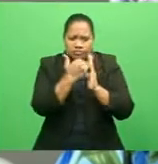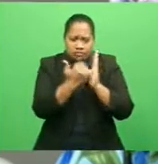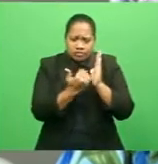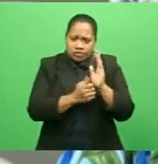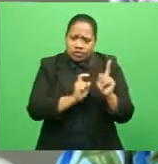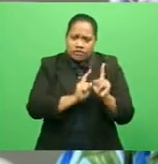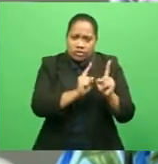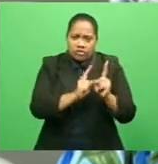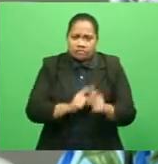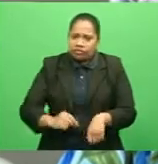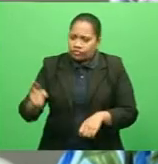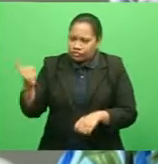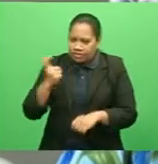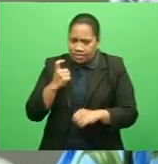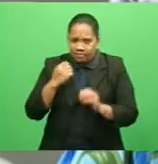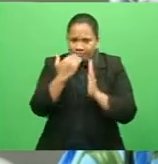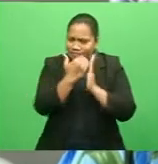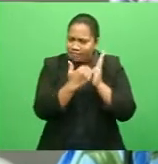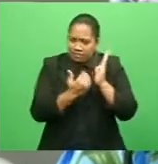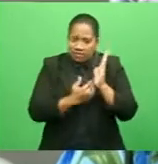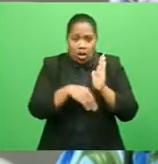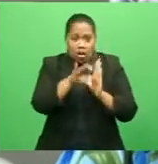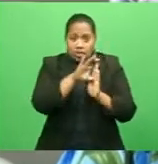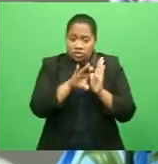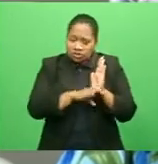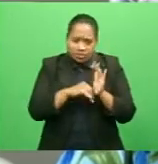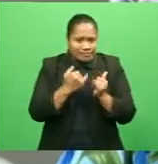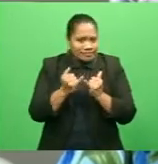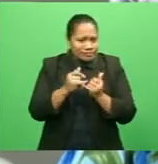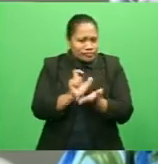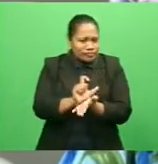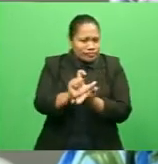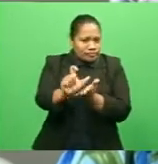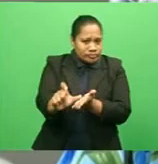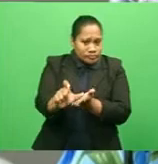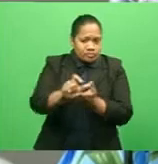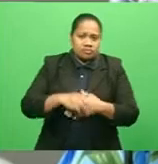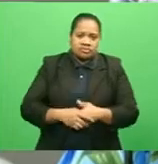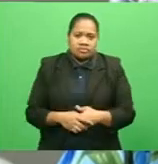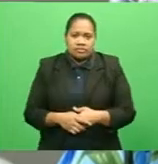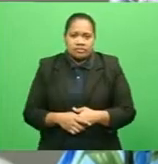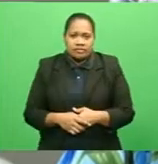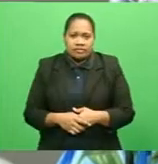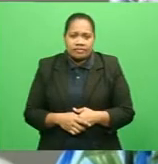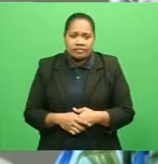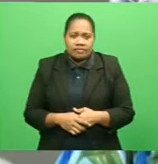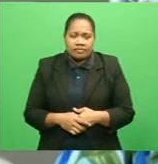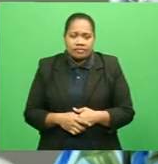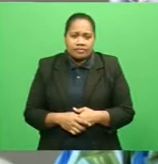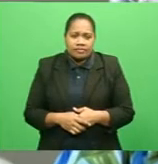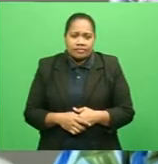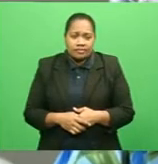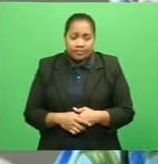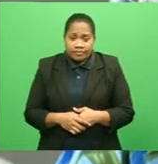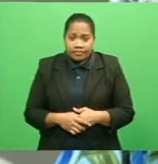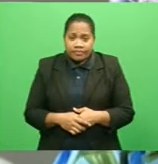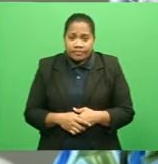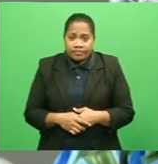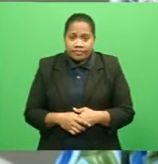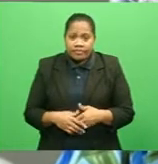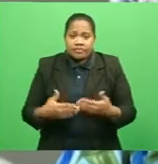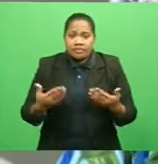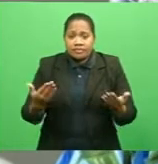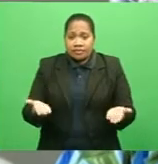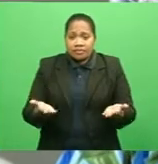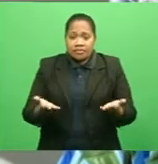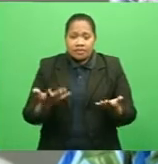FA system. The constitution is very clear. They're trying to have constitutional redress, and first and foremost, and against me personally, no, Fiji